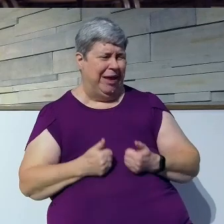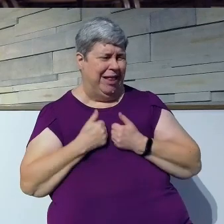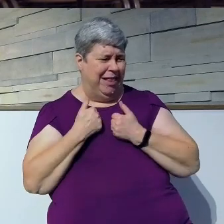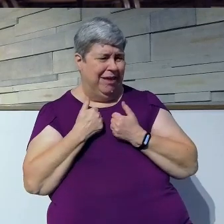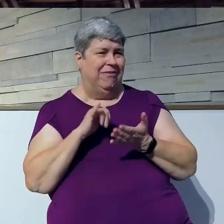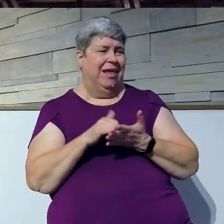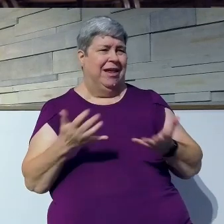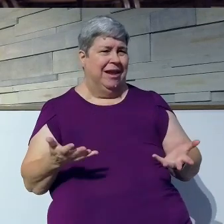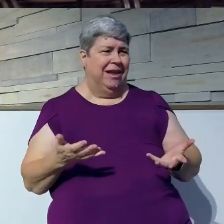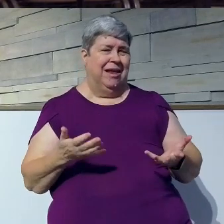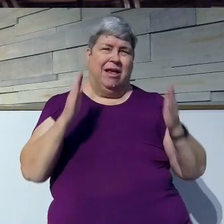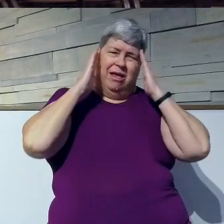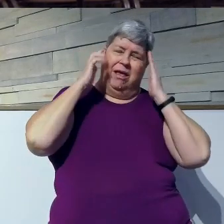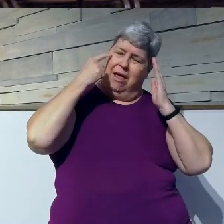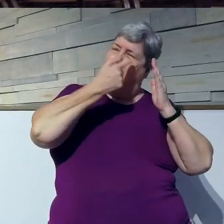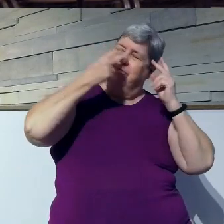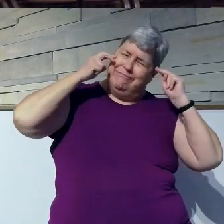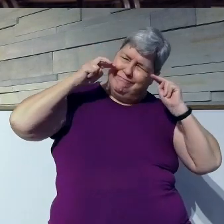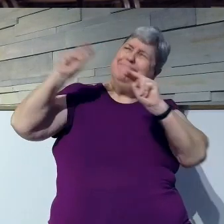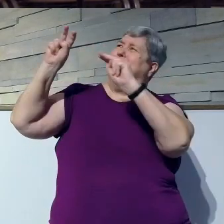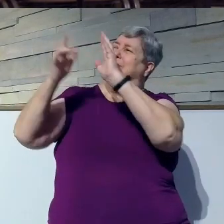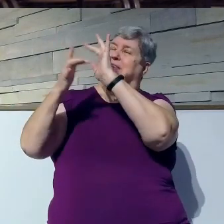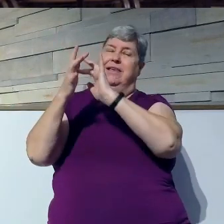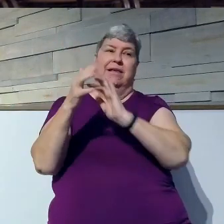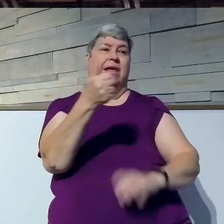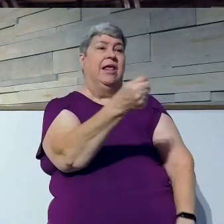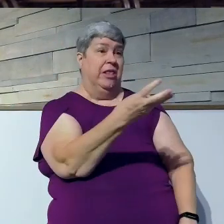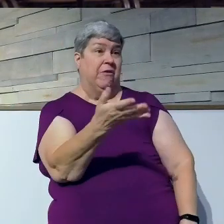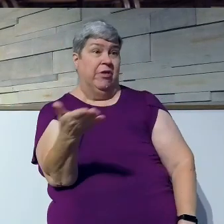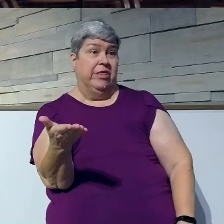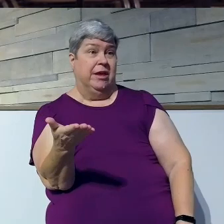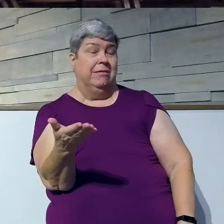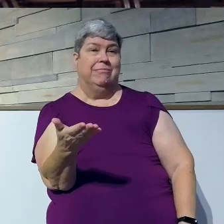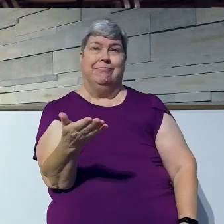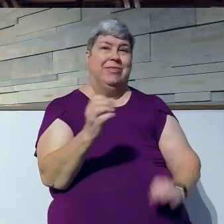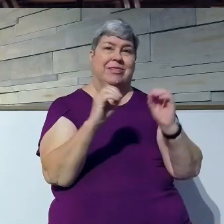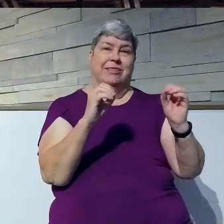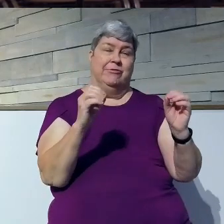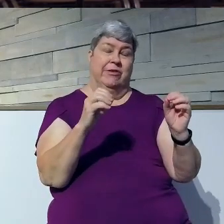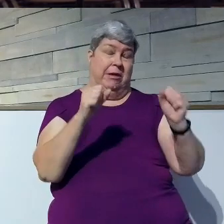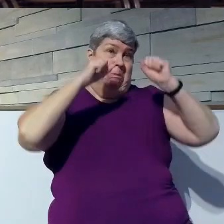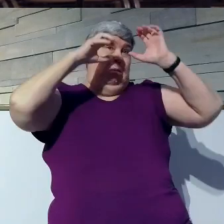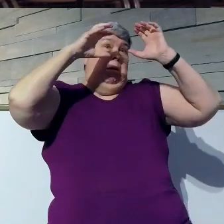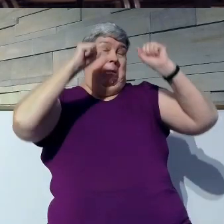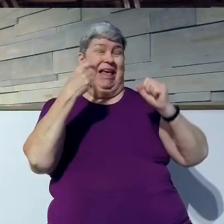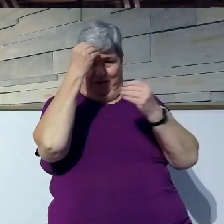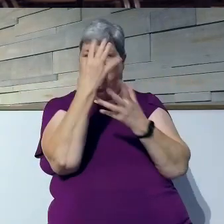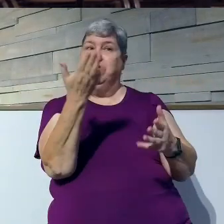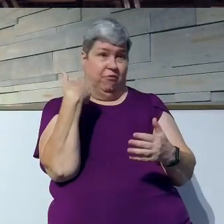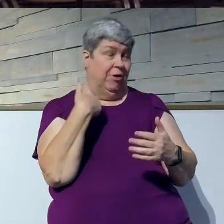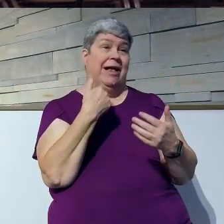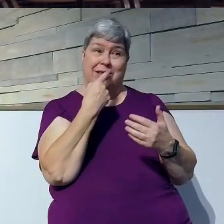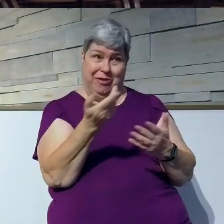do we live by fixing our eyes on Jesus? And I think there's several things, and there's nothing earth-shattering. I've shared with you before, and I'll do it